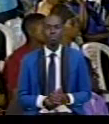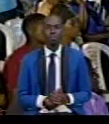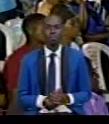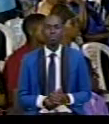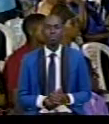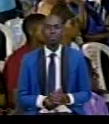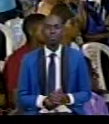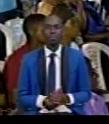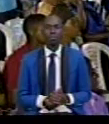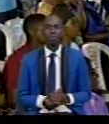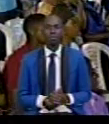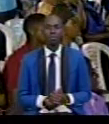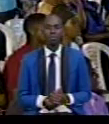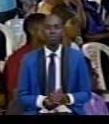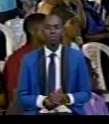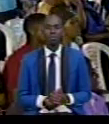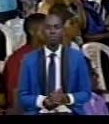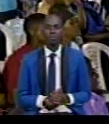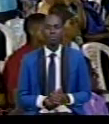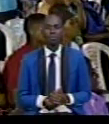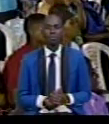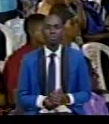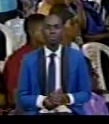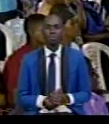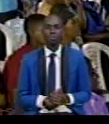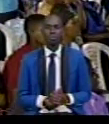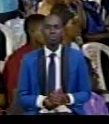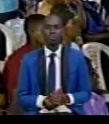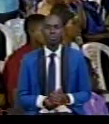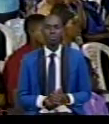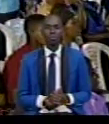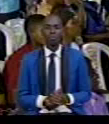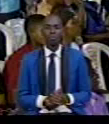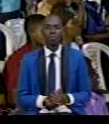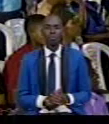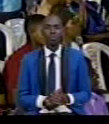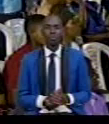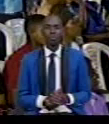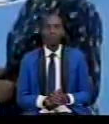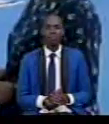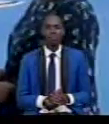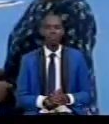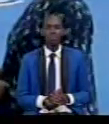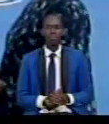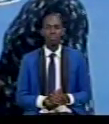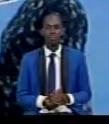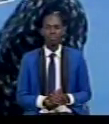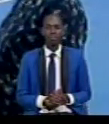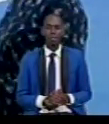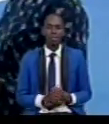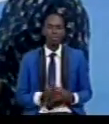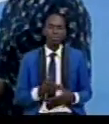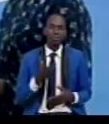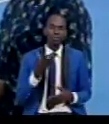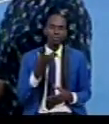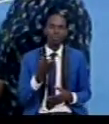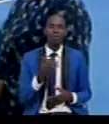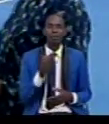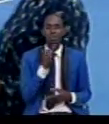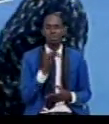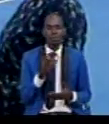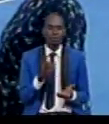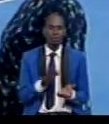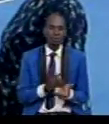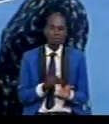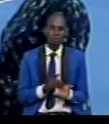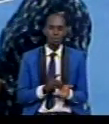Praise the Lord. My name is Dr. Olafisi Khalid, a consultant and pediatrician. We have some of